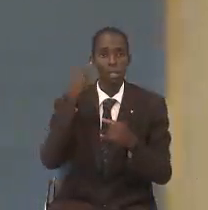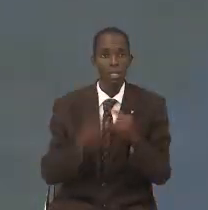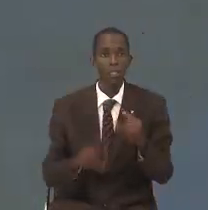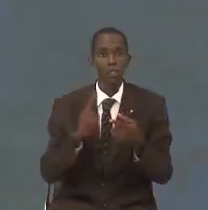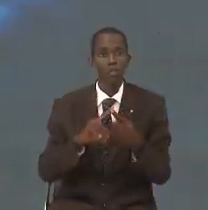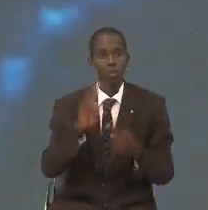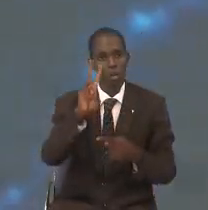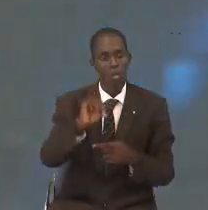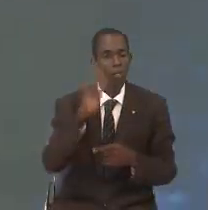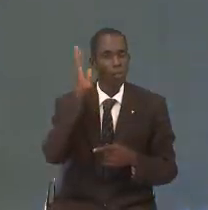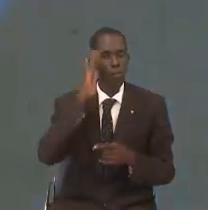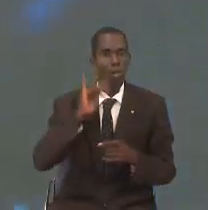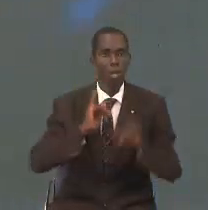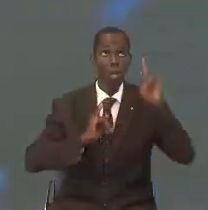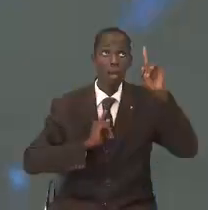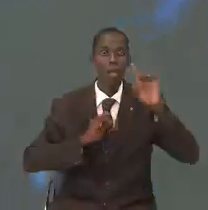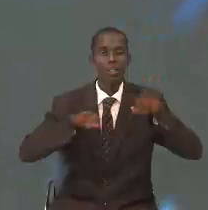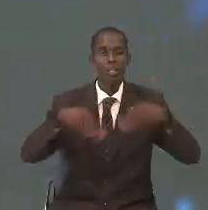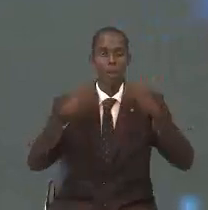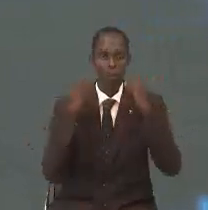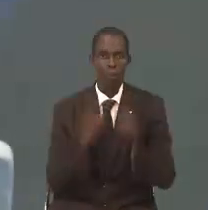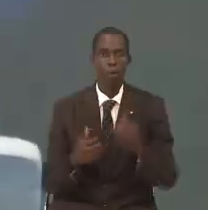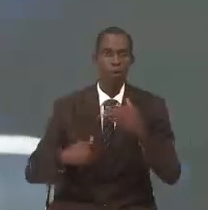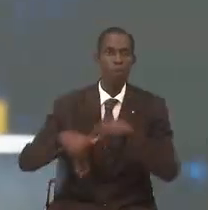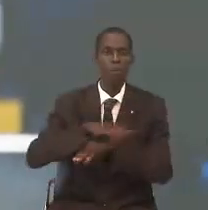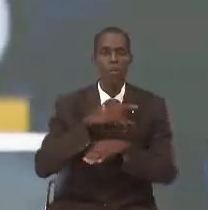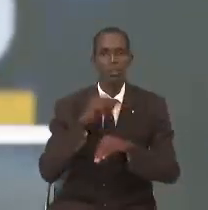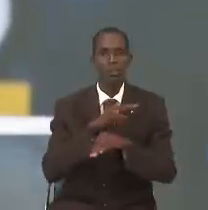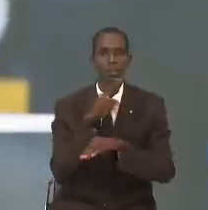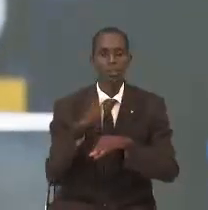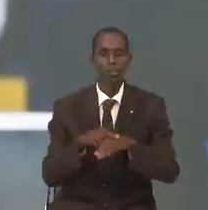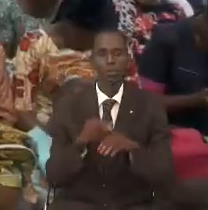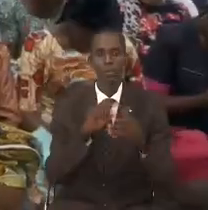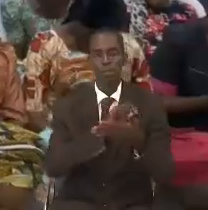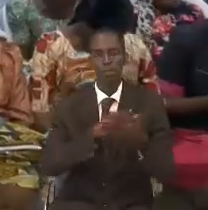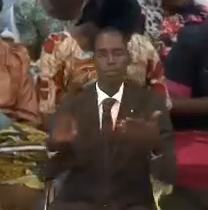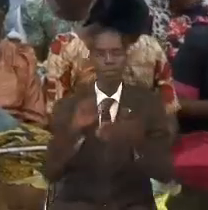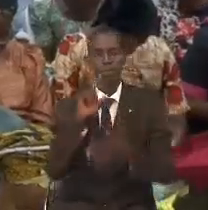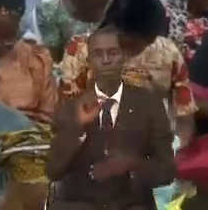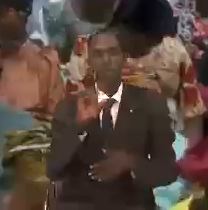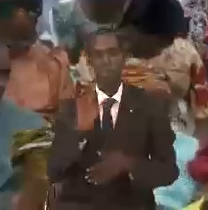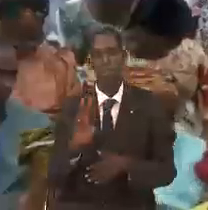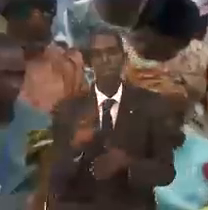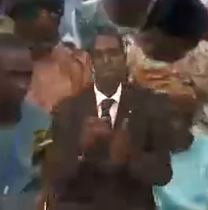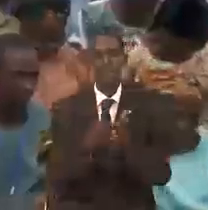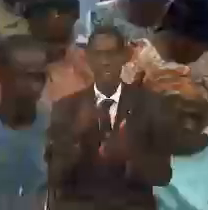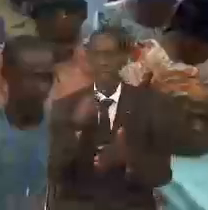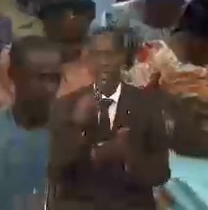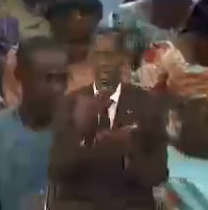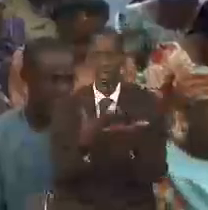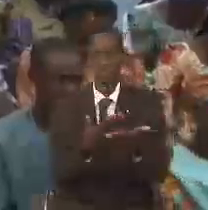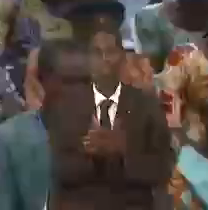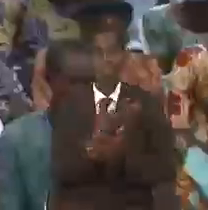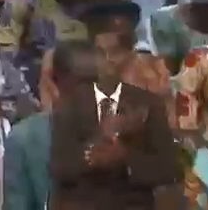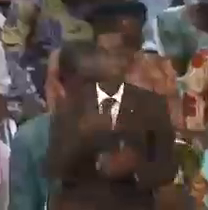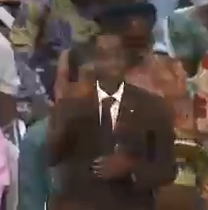him will I give power over the nations. In verse 27, it then tells us, and he that